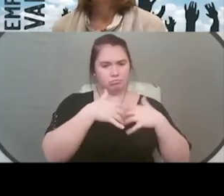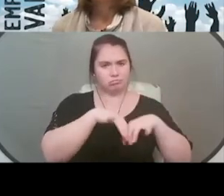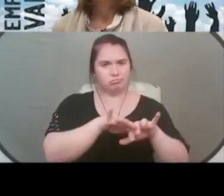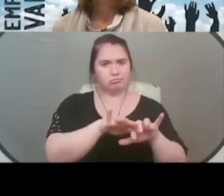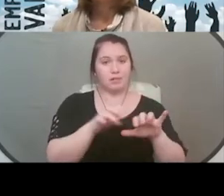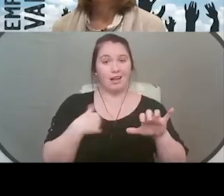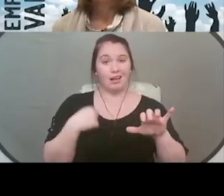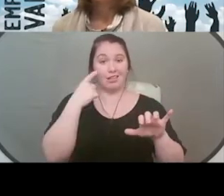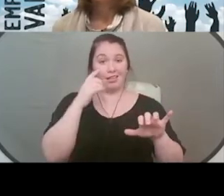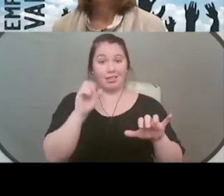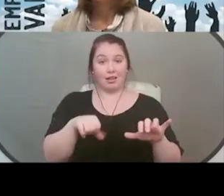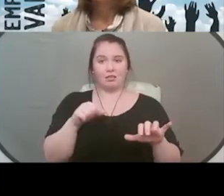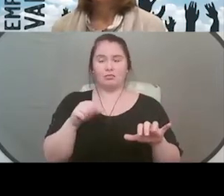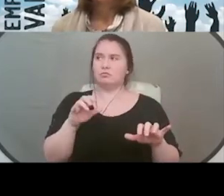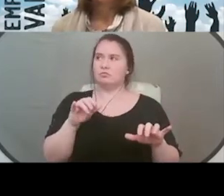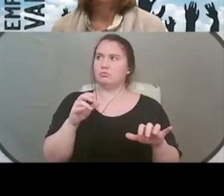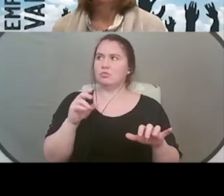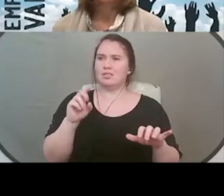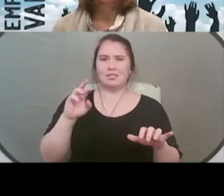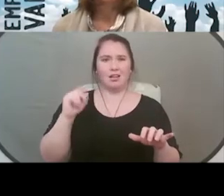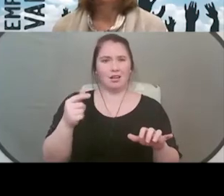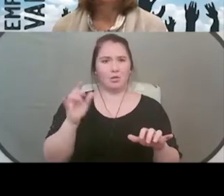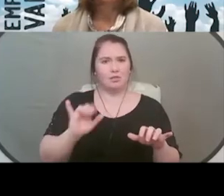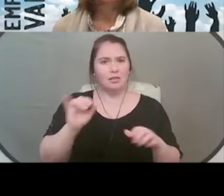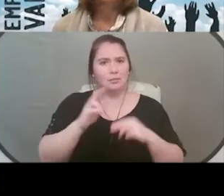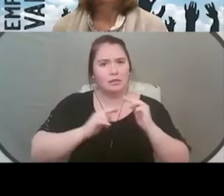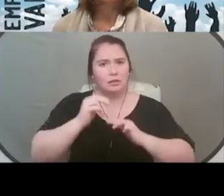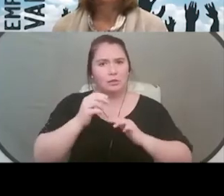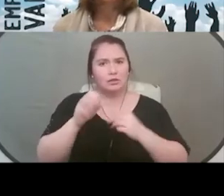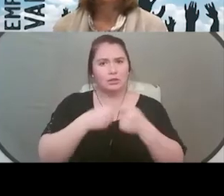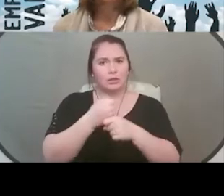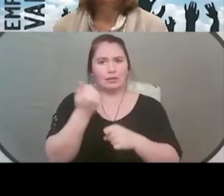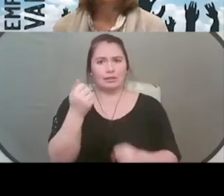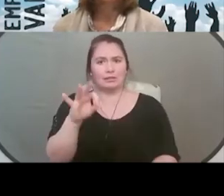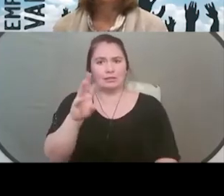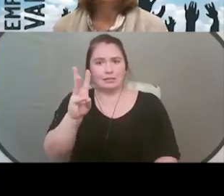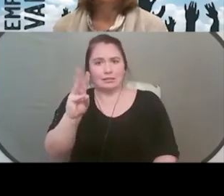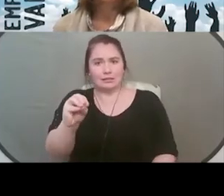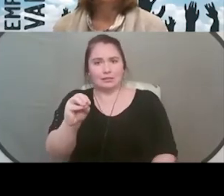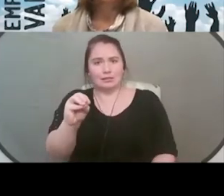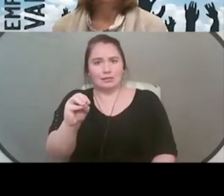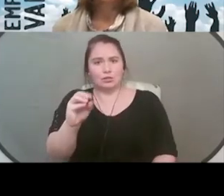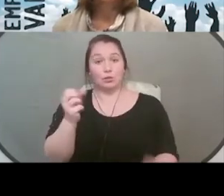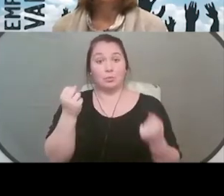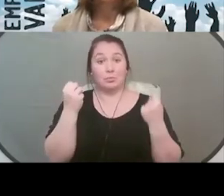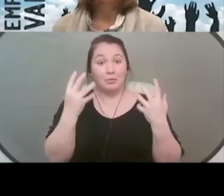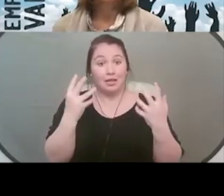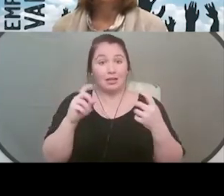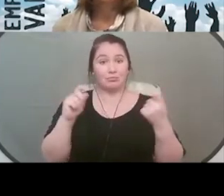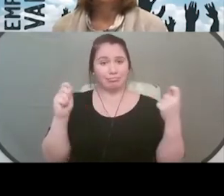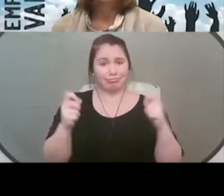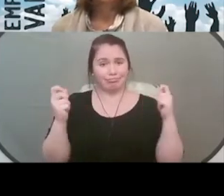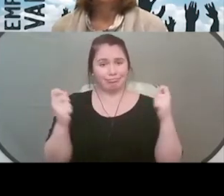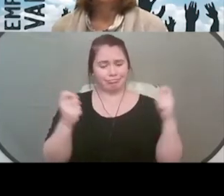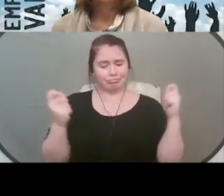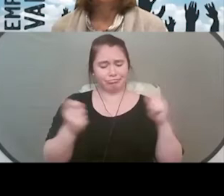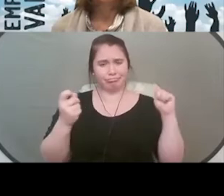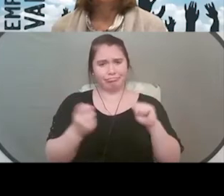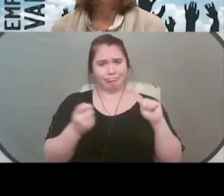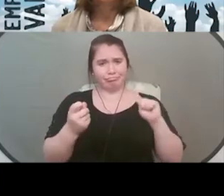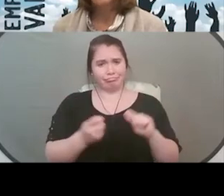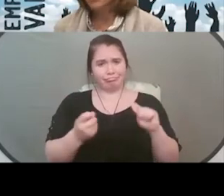built, Doug, was that 1960? And so programs are different now, and we can change the flow of the